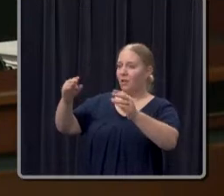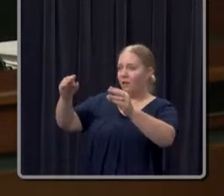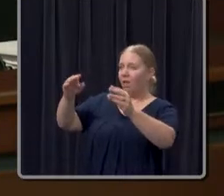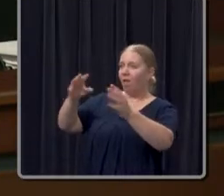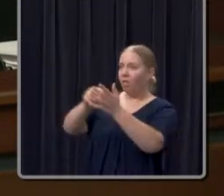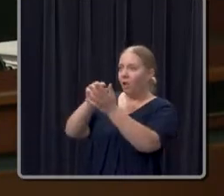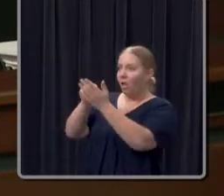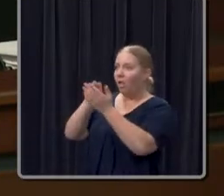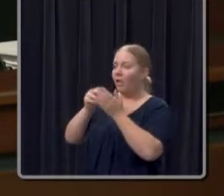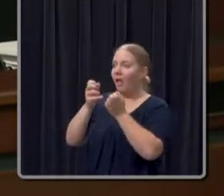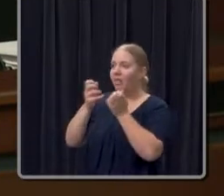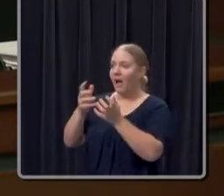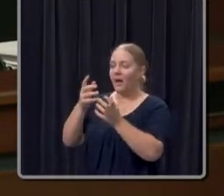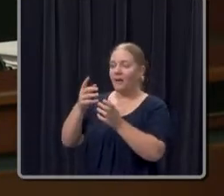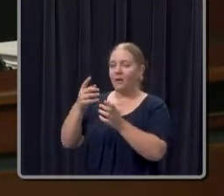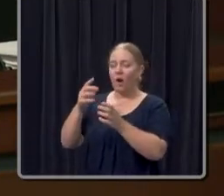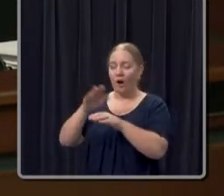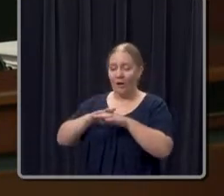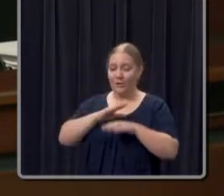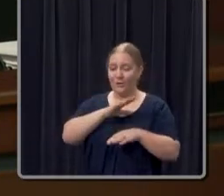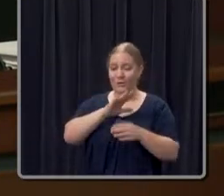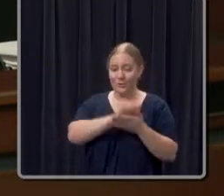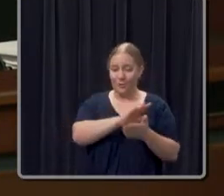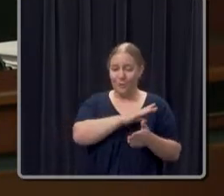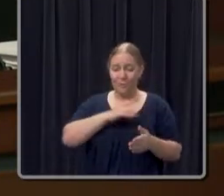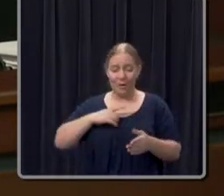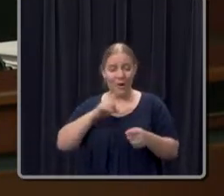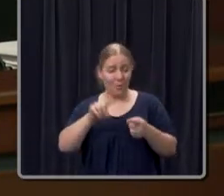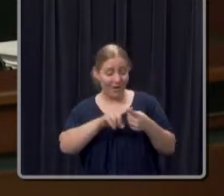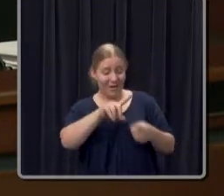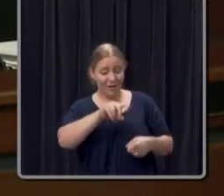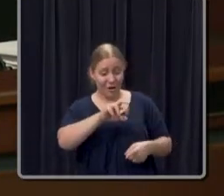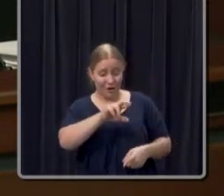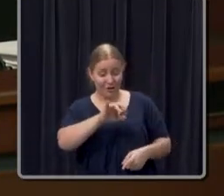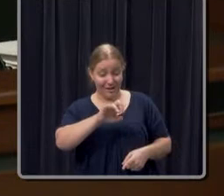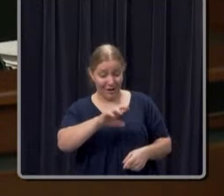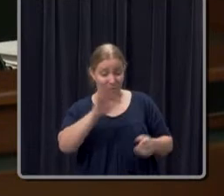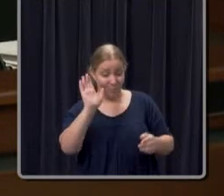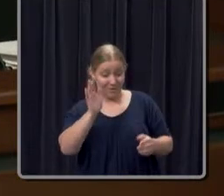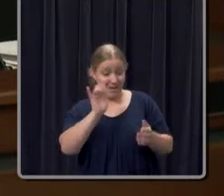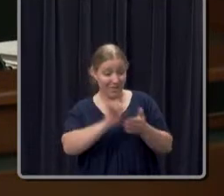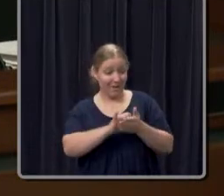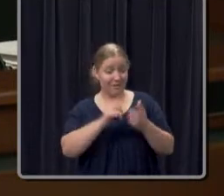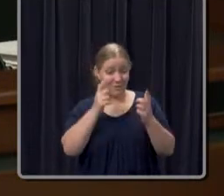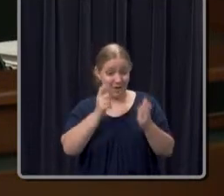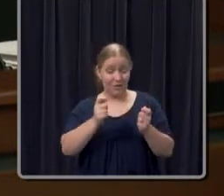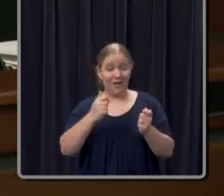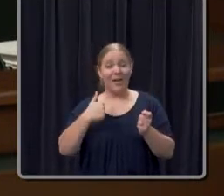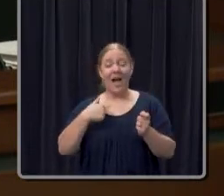it, see it, feel it, and when Dr. Yeager presented that, it was kind of interesting.